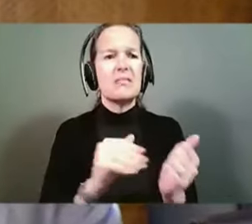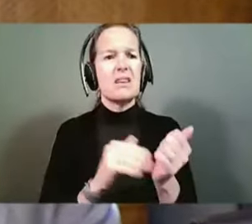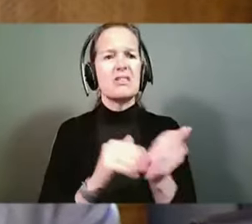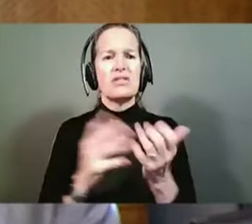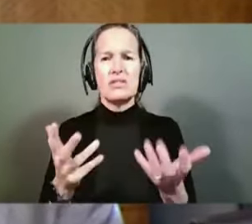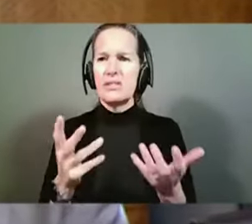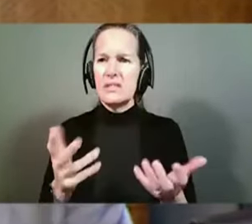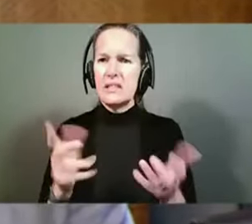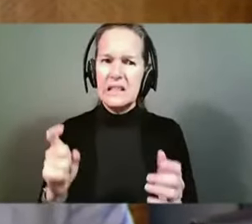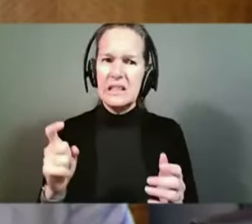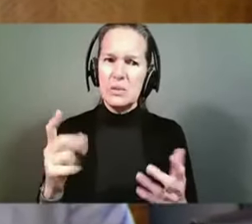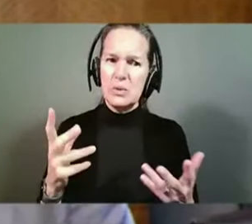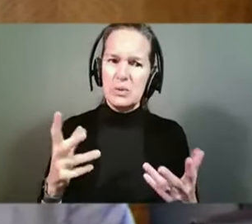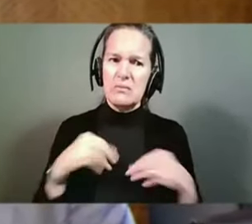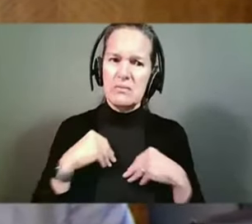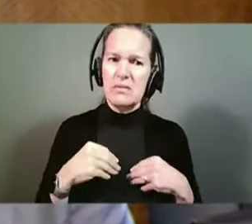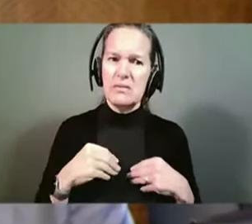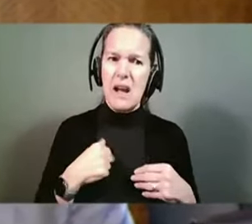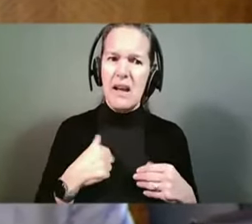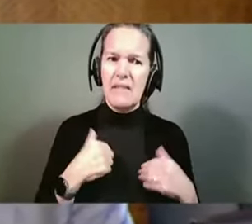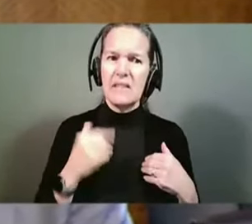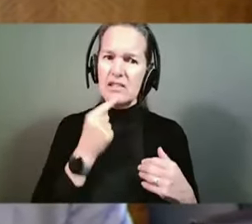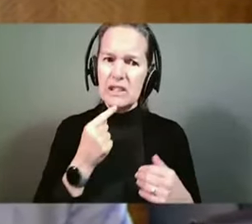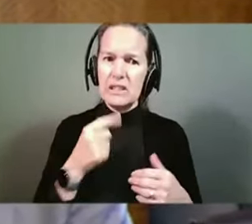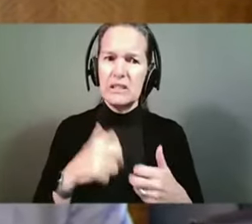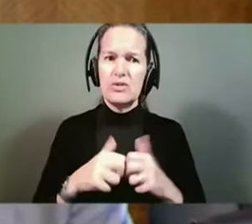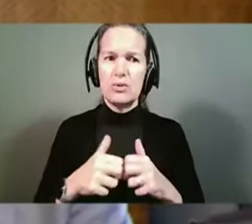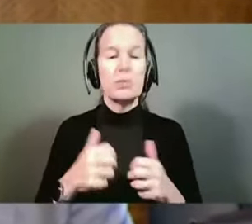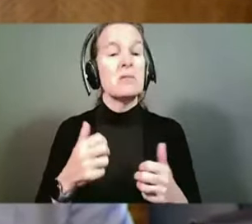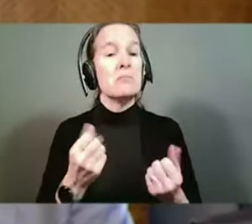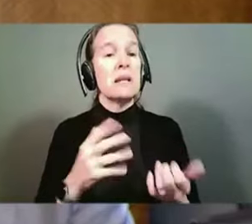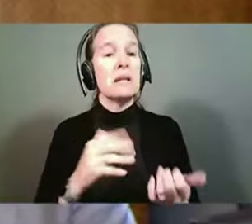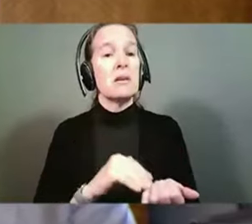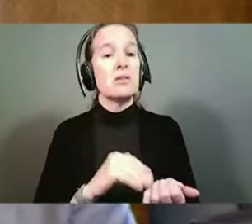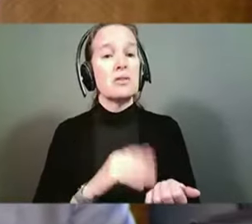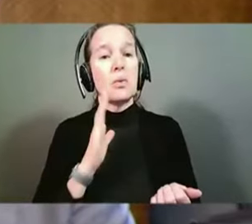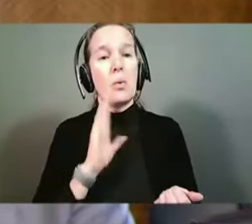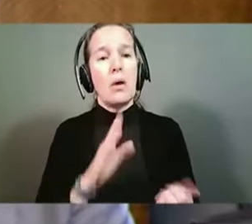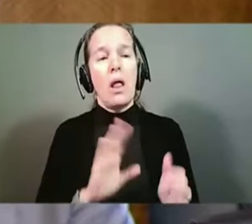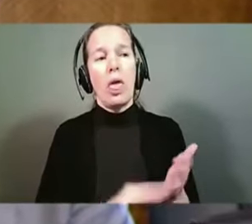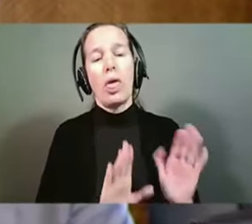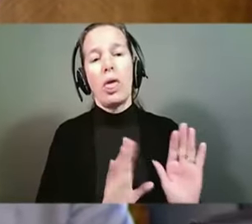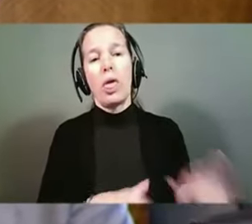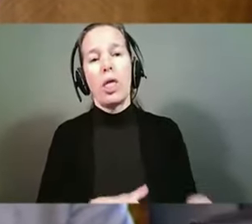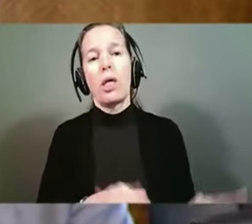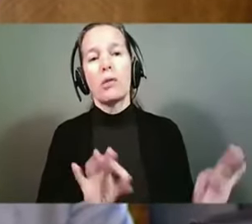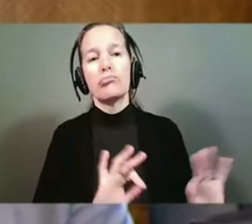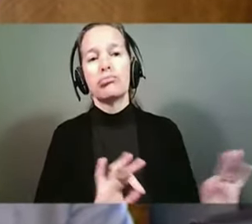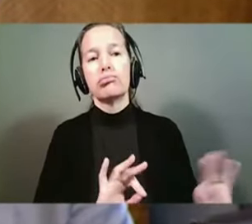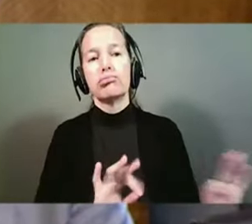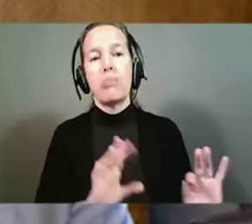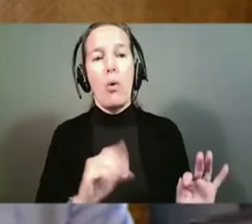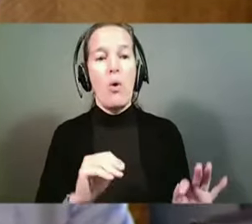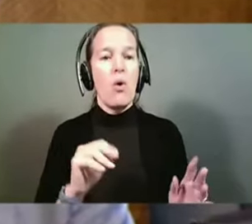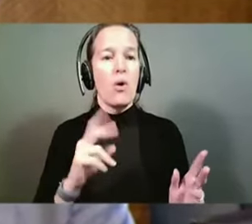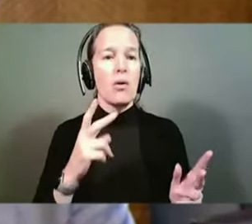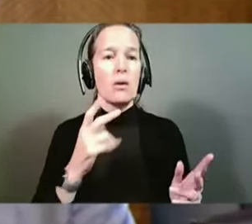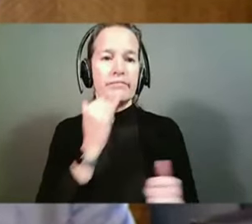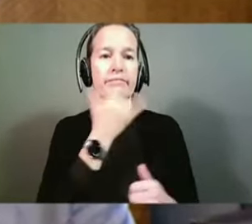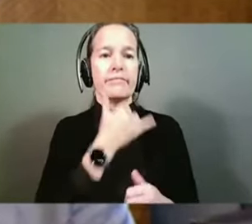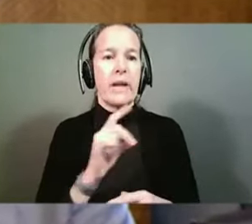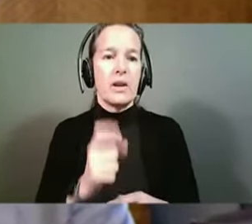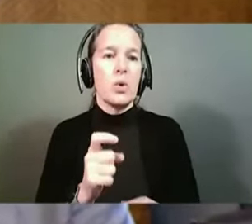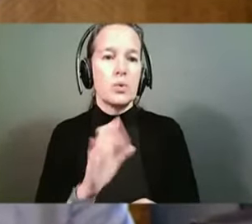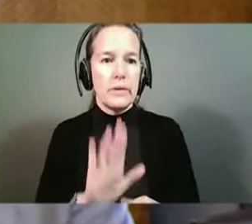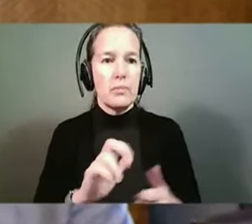medical professionals have either dismissed or misdiagnosed their serious health problems. This crisis is made even worse by the fact